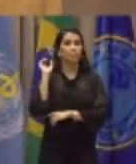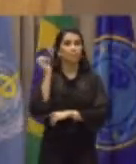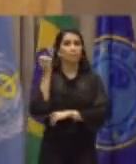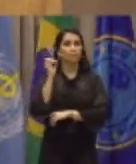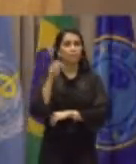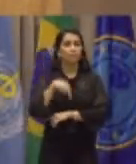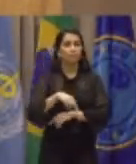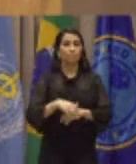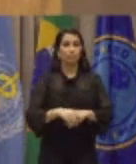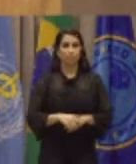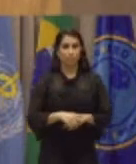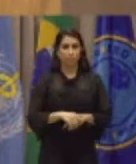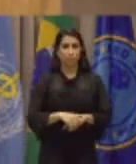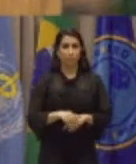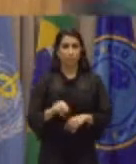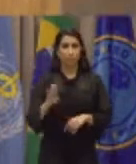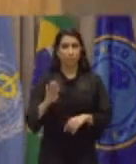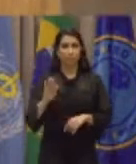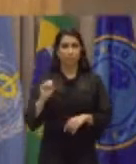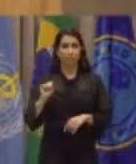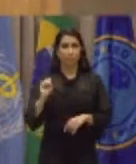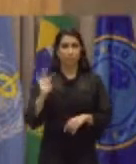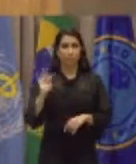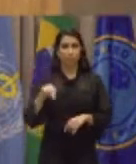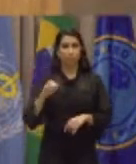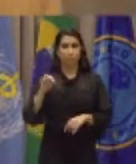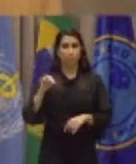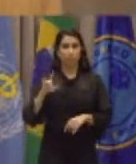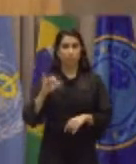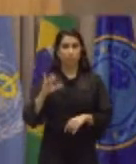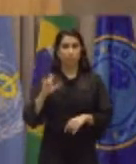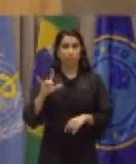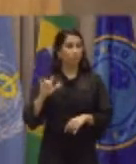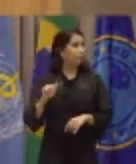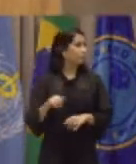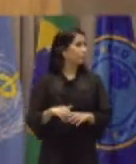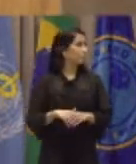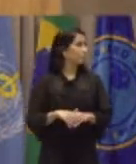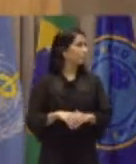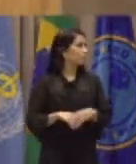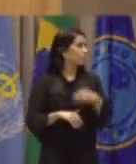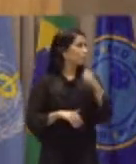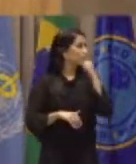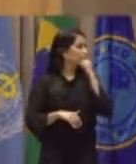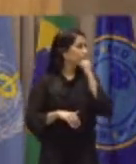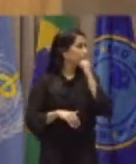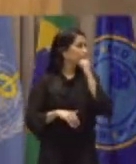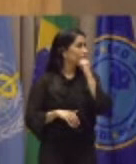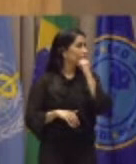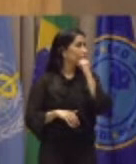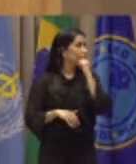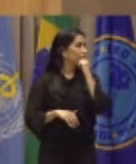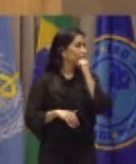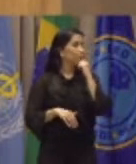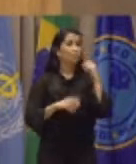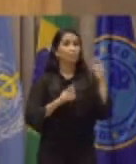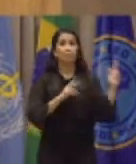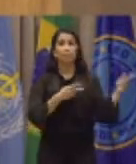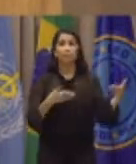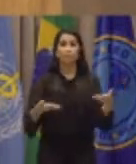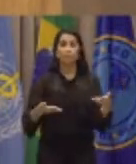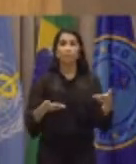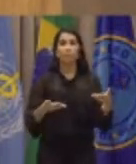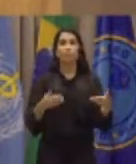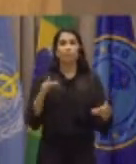the University of the Rio Grande do Sul. Welcome, Professor Cleonara. Let's also